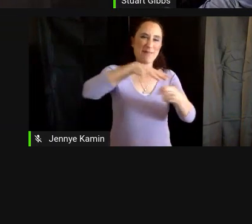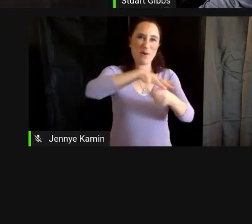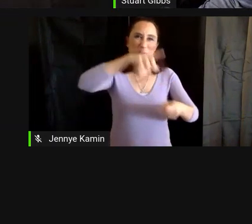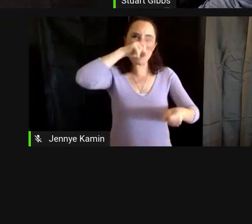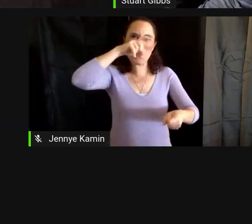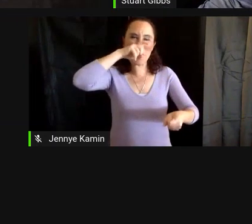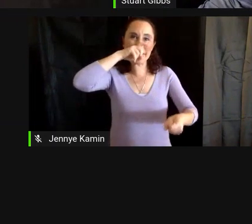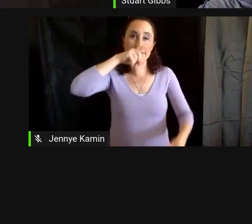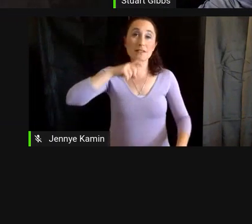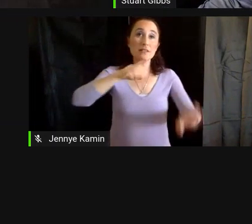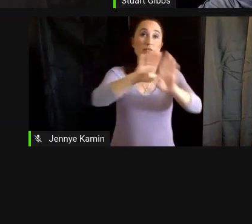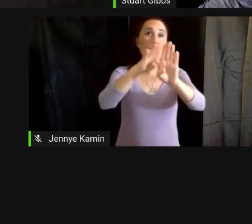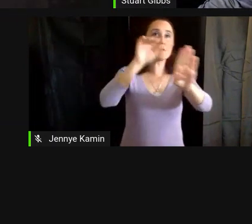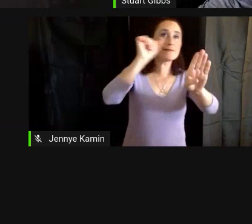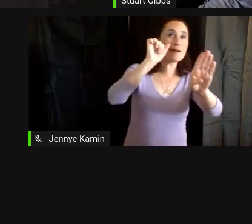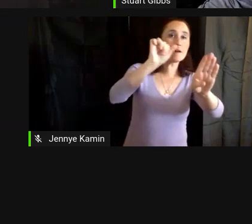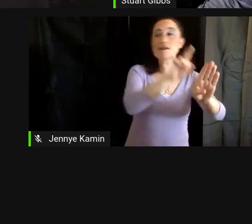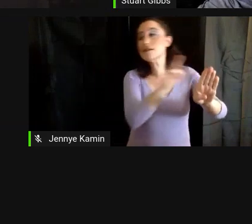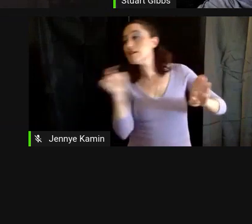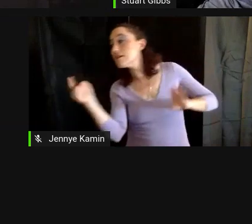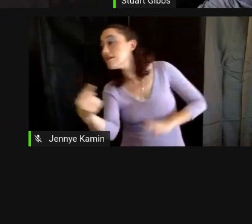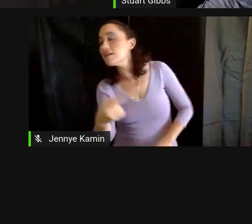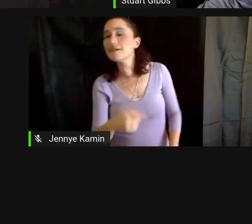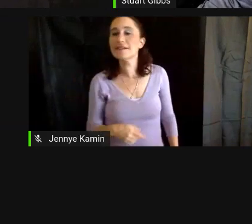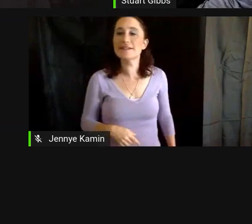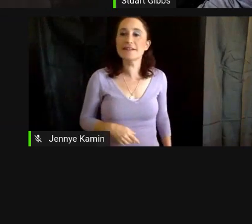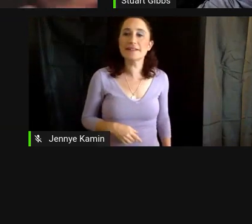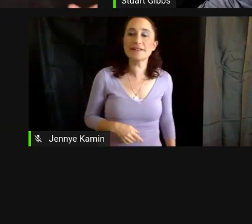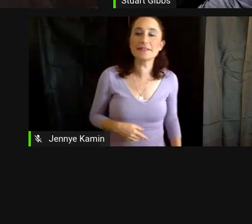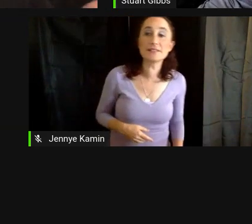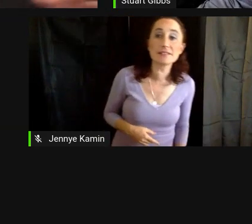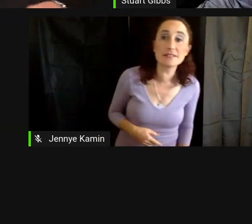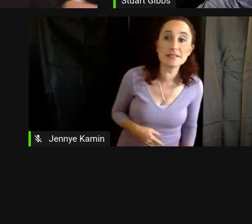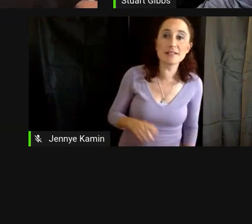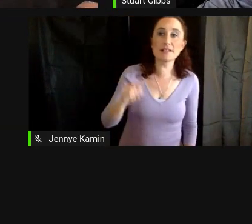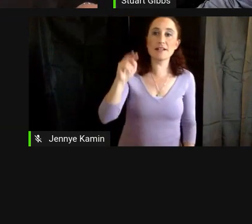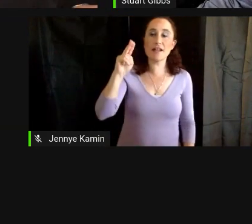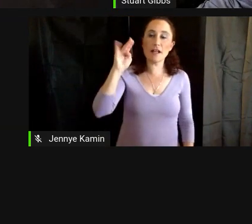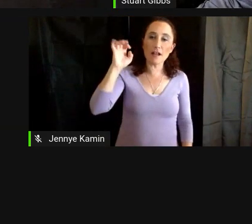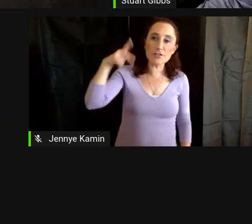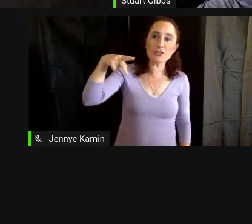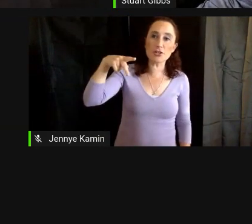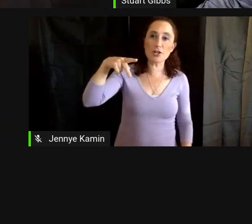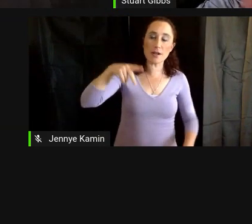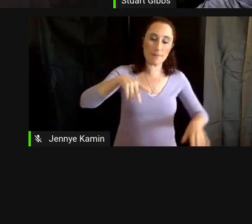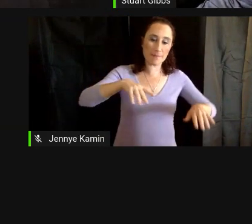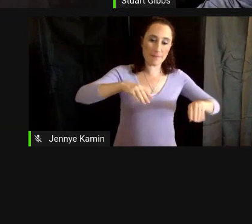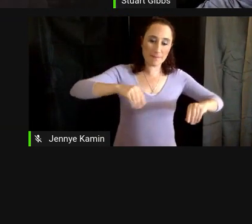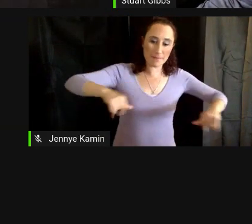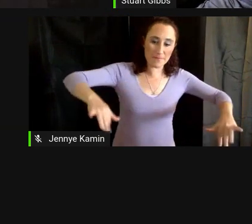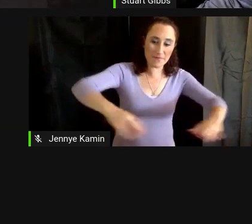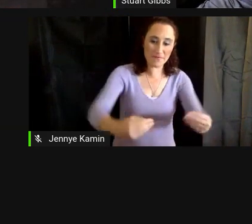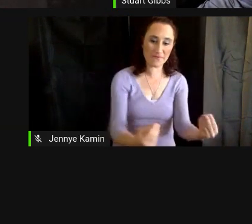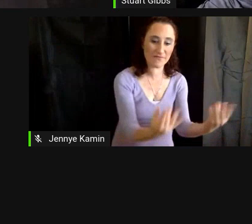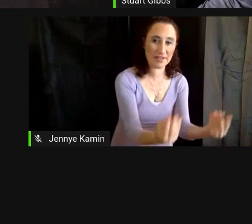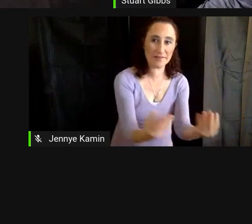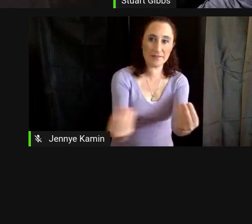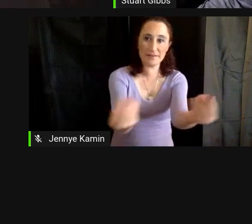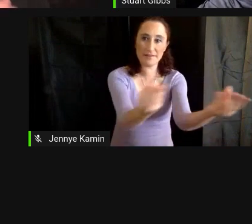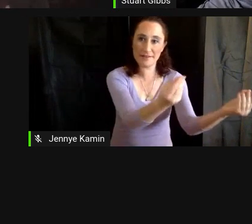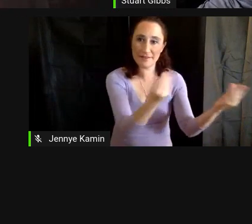And they knock on the door, but there's no answer. They go on back and they discover that there's a turnip field. She's planted turnips everywhere, and one is like